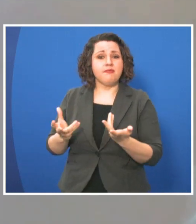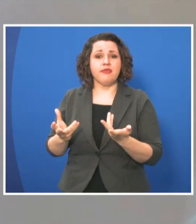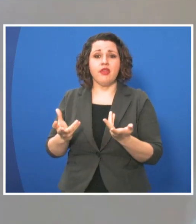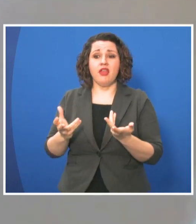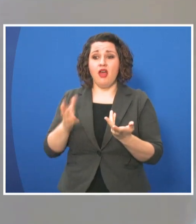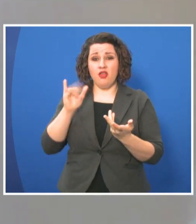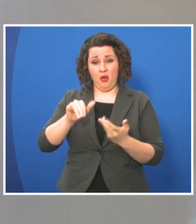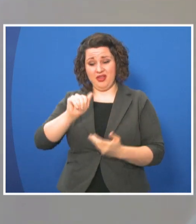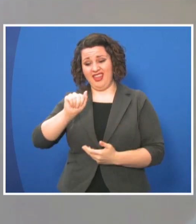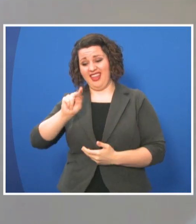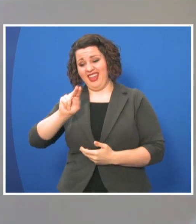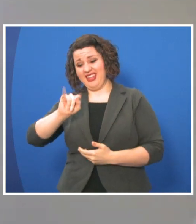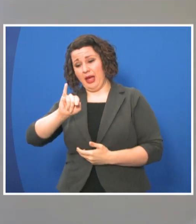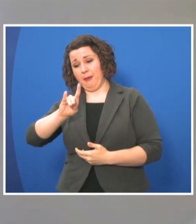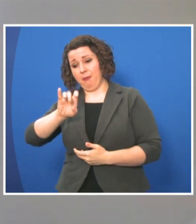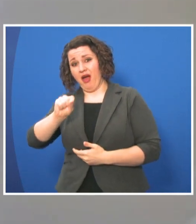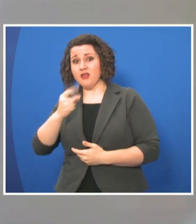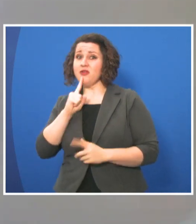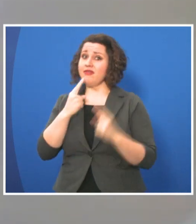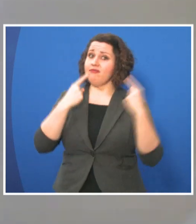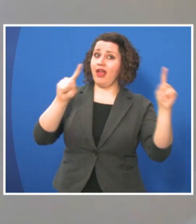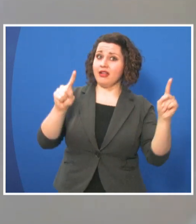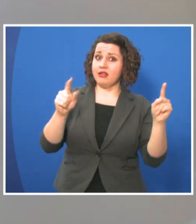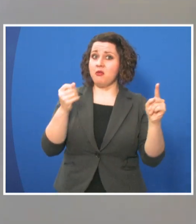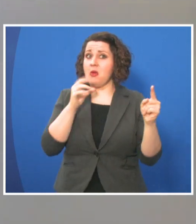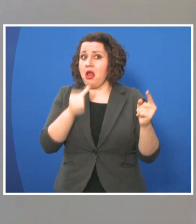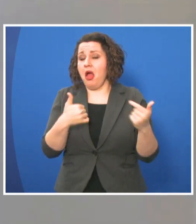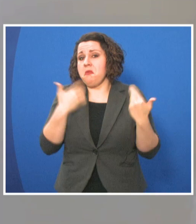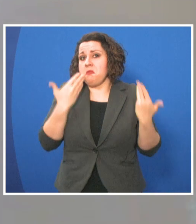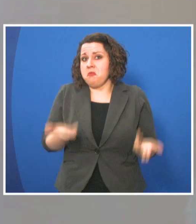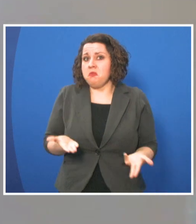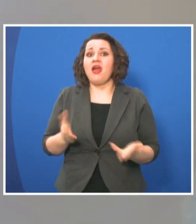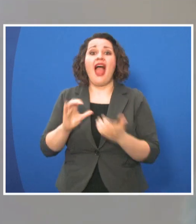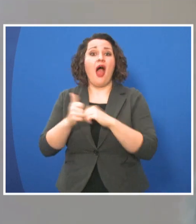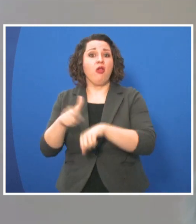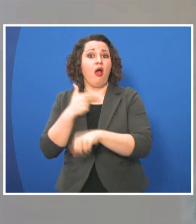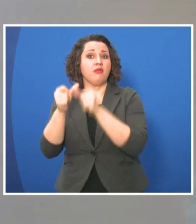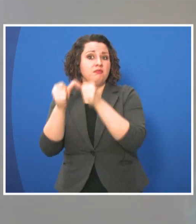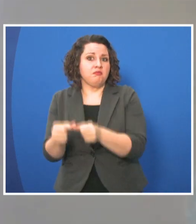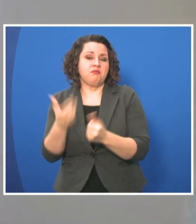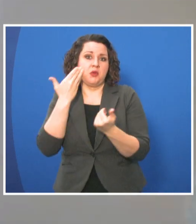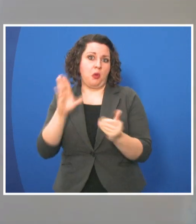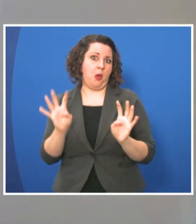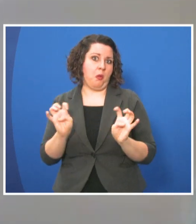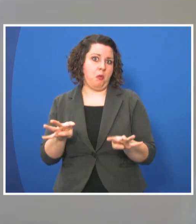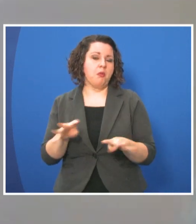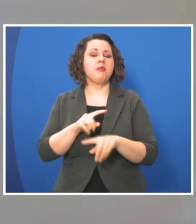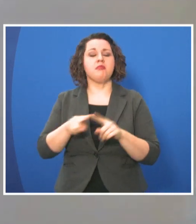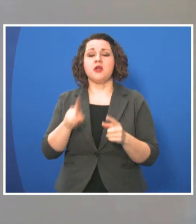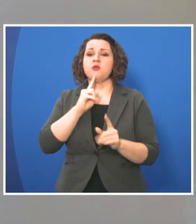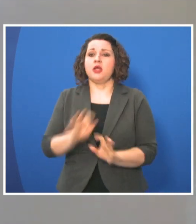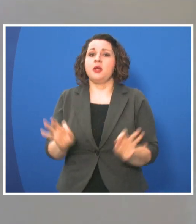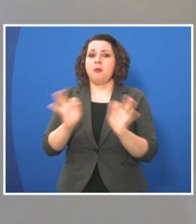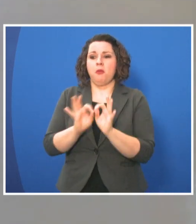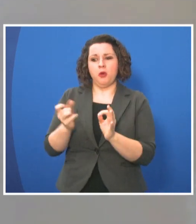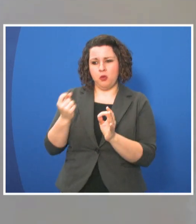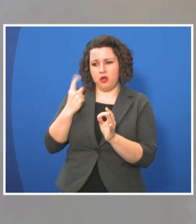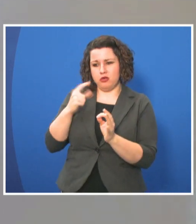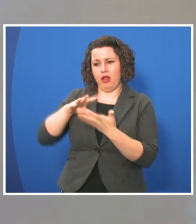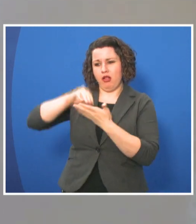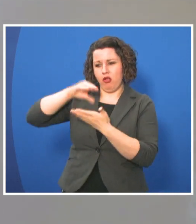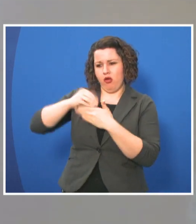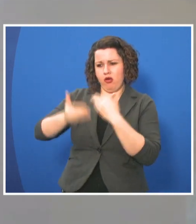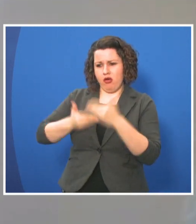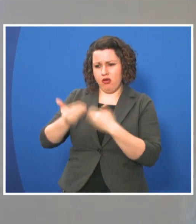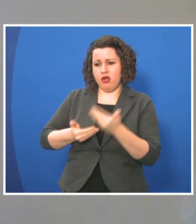these antibodies work, and we don't know how long that they last. But it's going to be really important for us to better understand the kind of